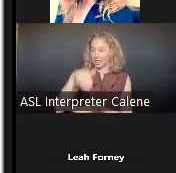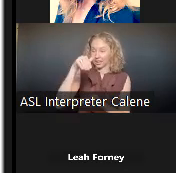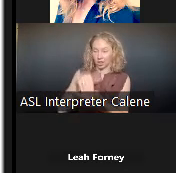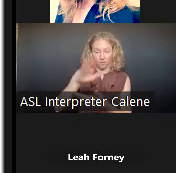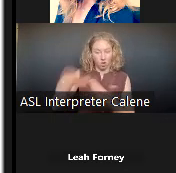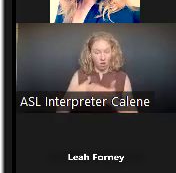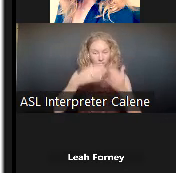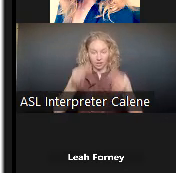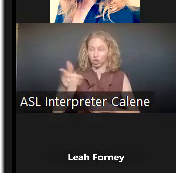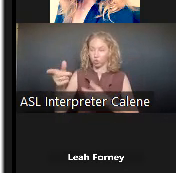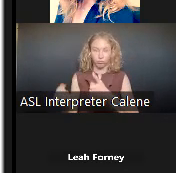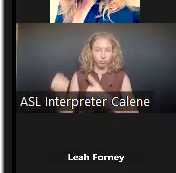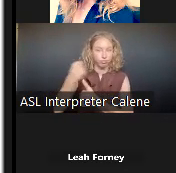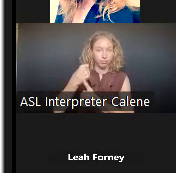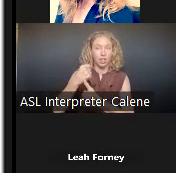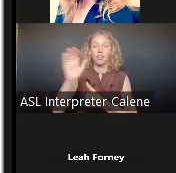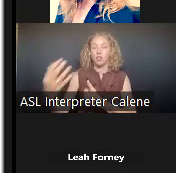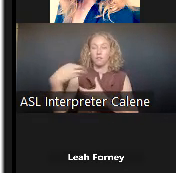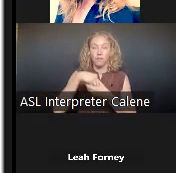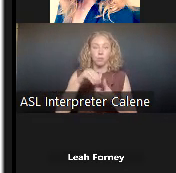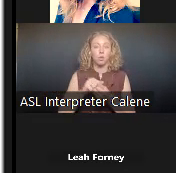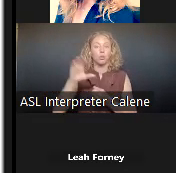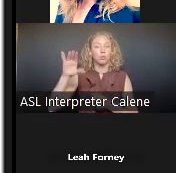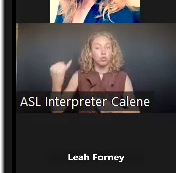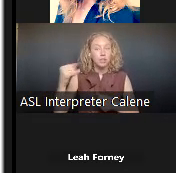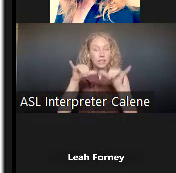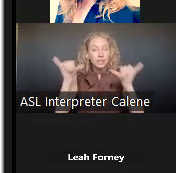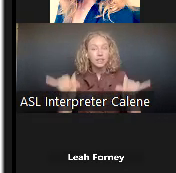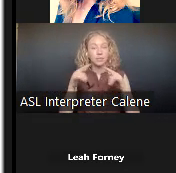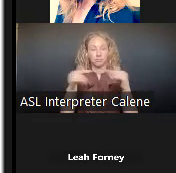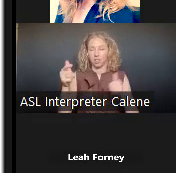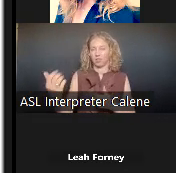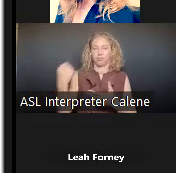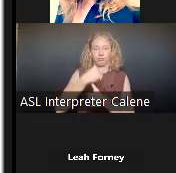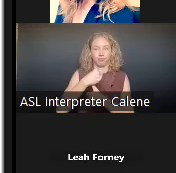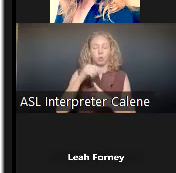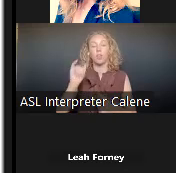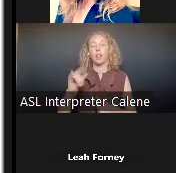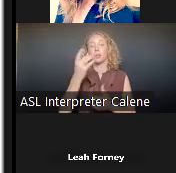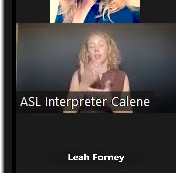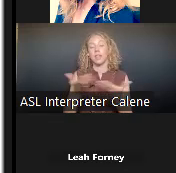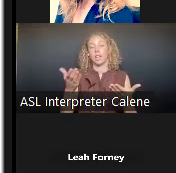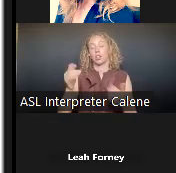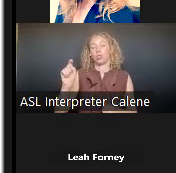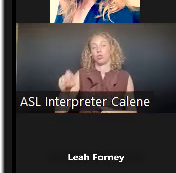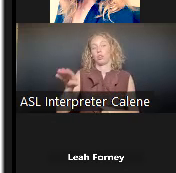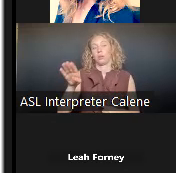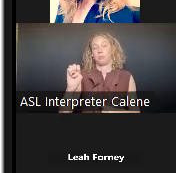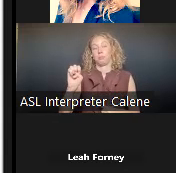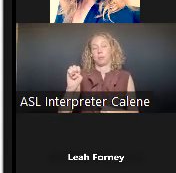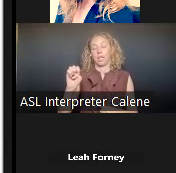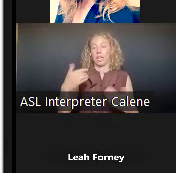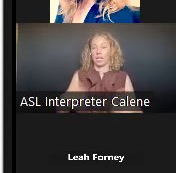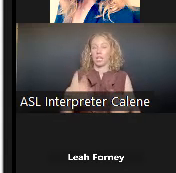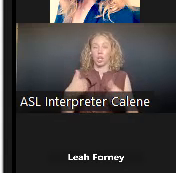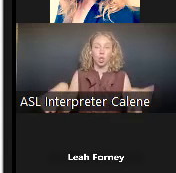being made, and their involvement with the criminal justice system. So this is something that should be critical to not